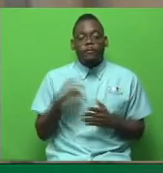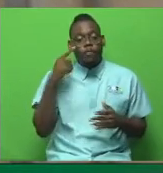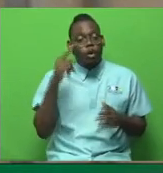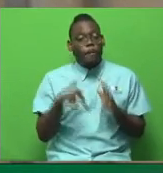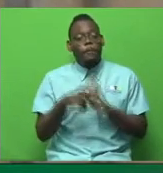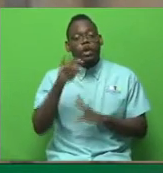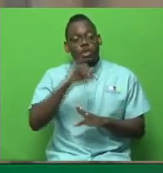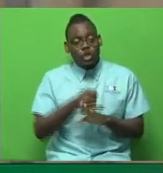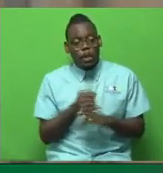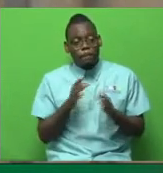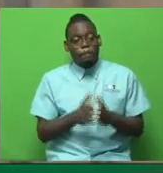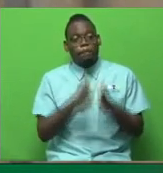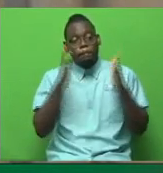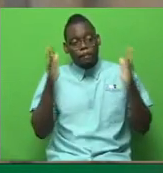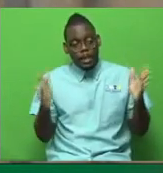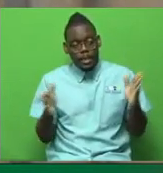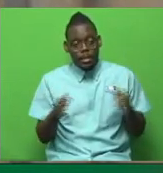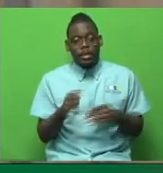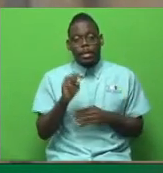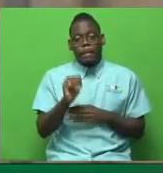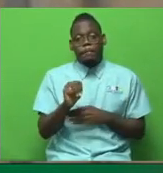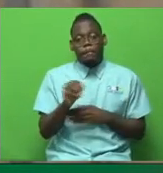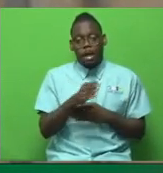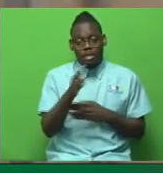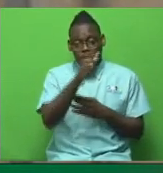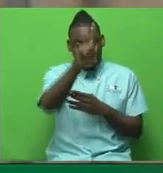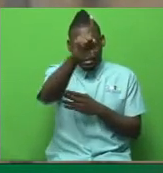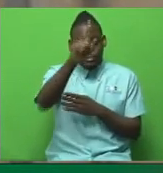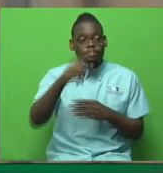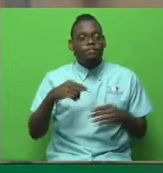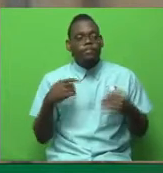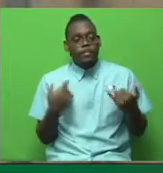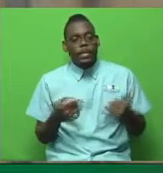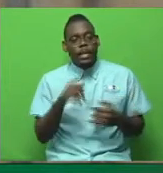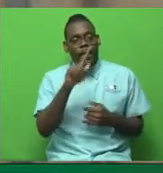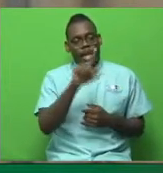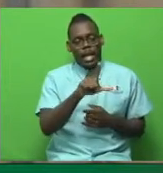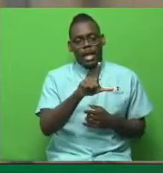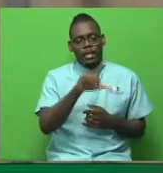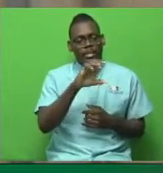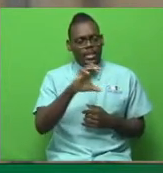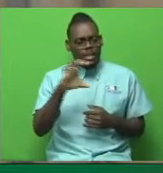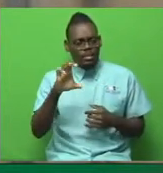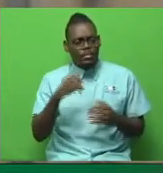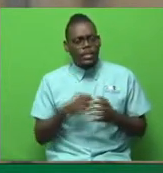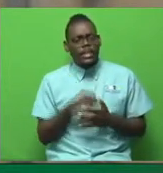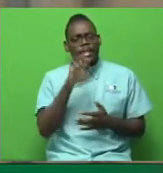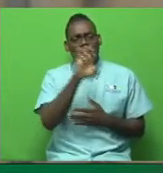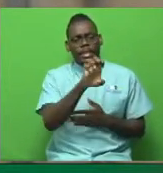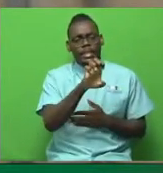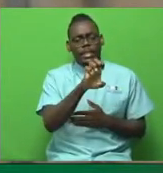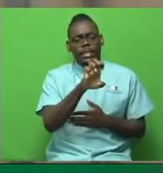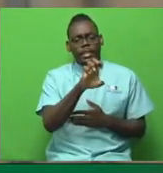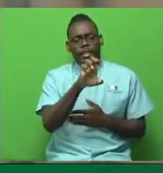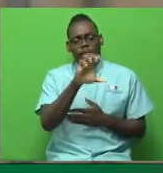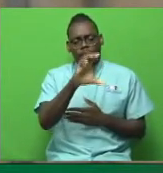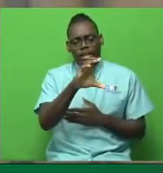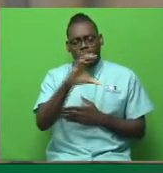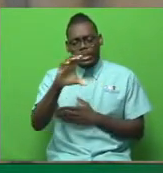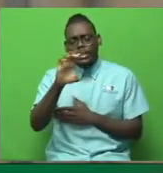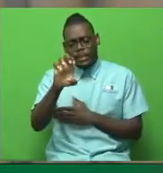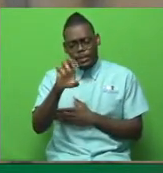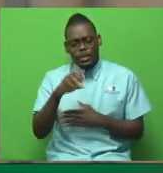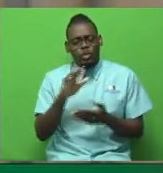Valley eccce Center and I know that the residents of Maracas Valley are very happy for that it's something we've been clambering for for some